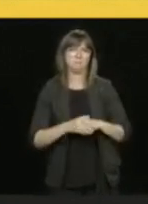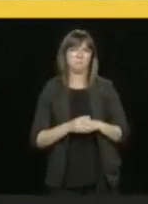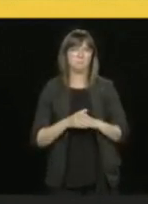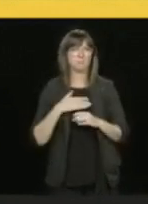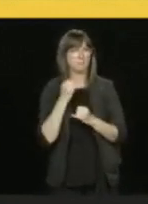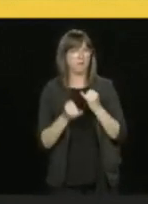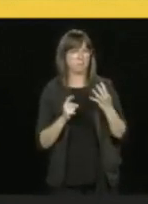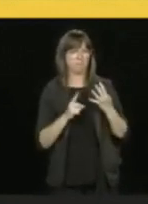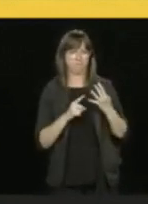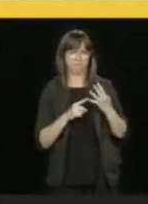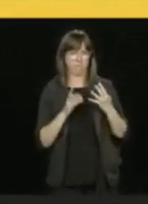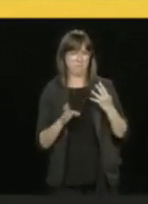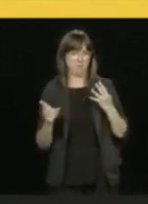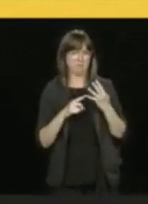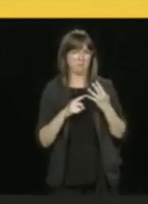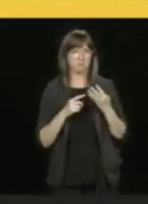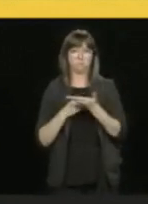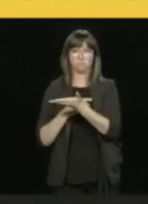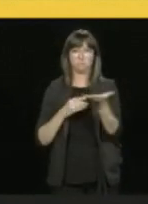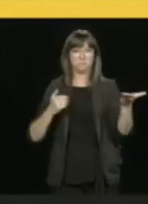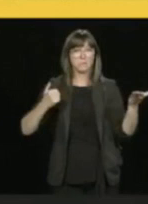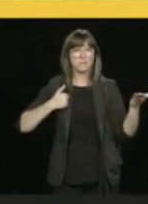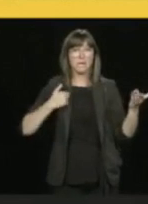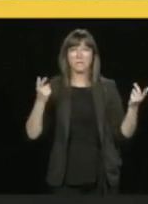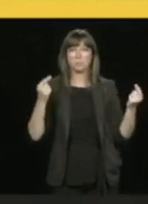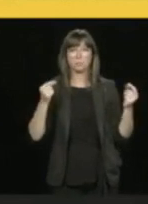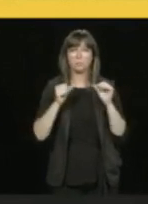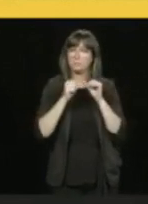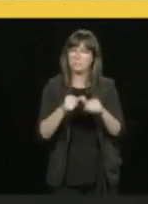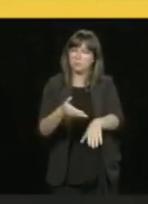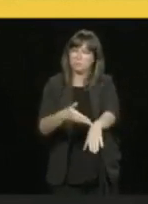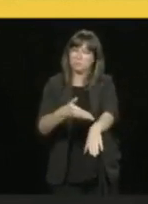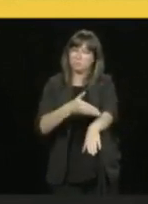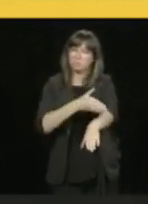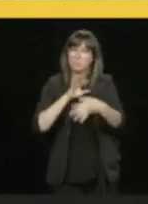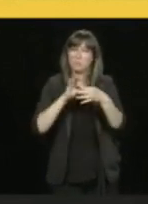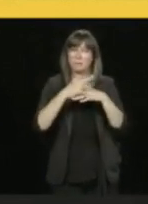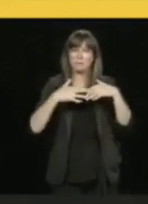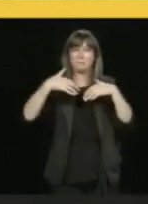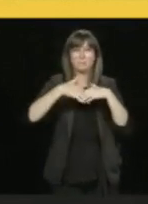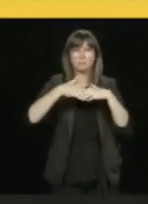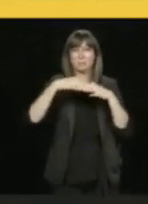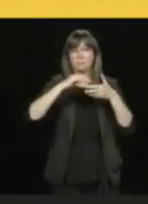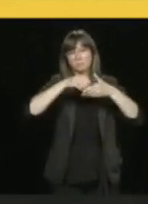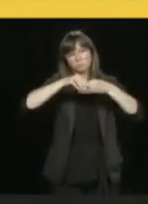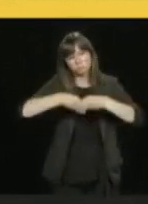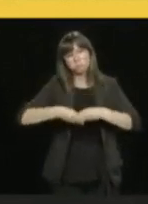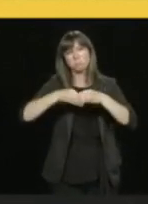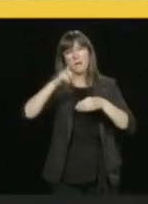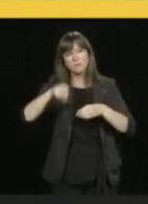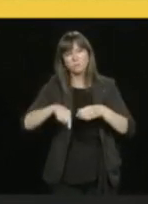plan. As a country, we must keep making progress on reconciliation with Indigenous peoples and on